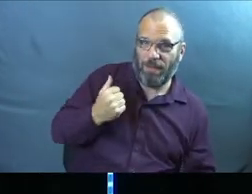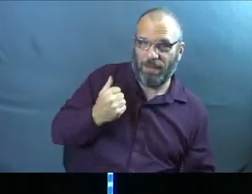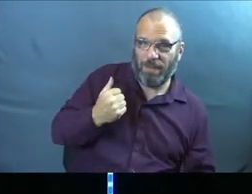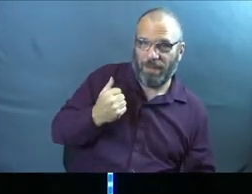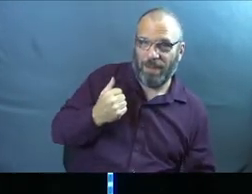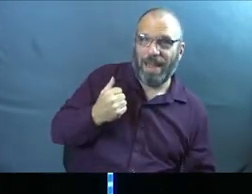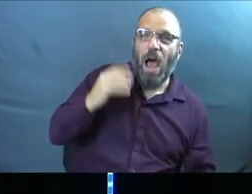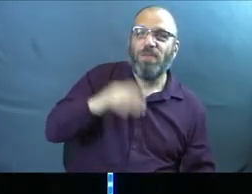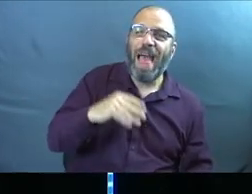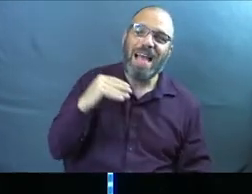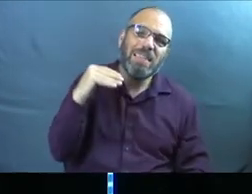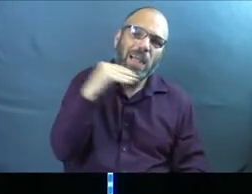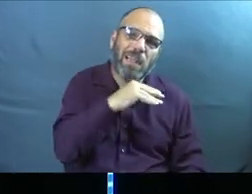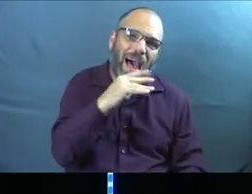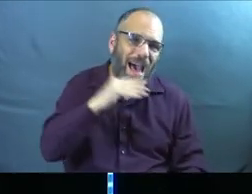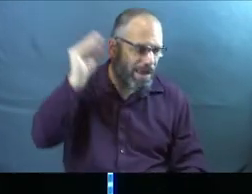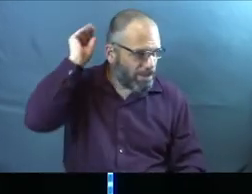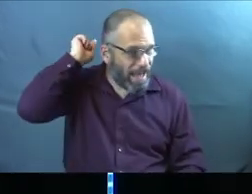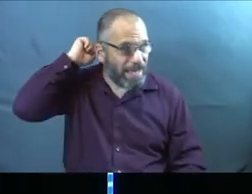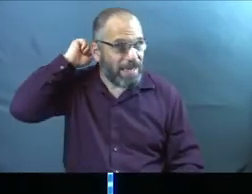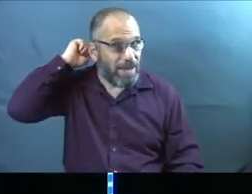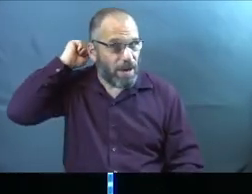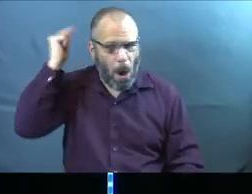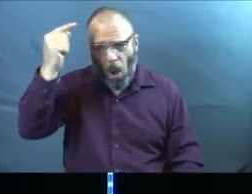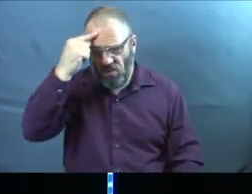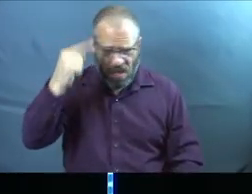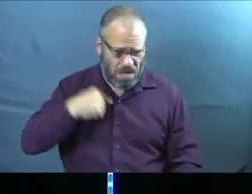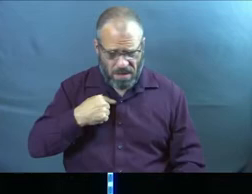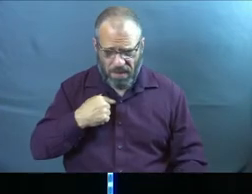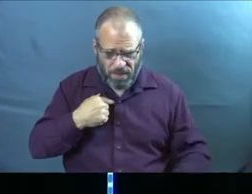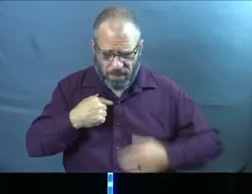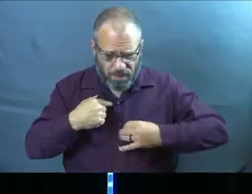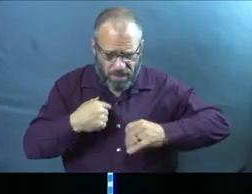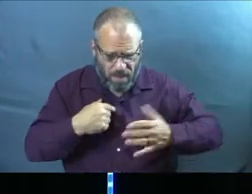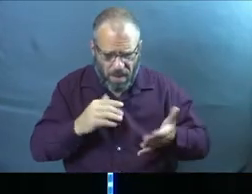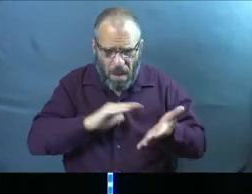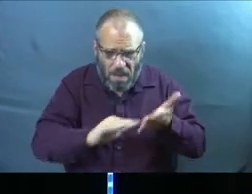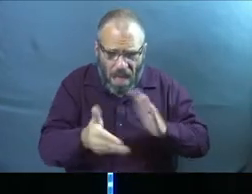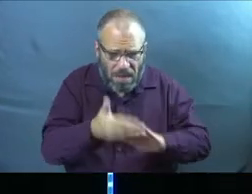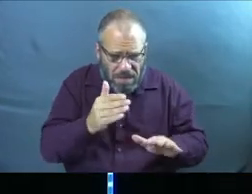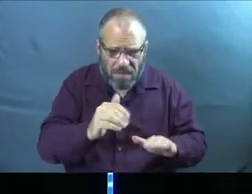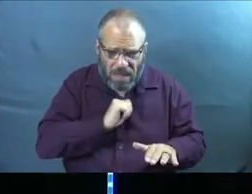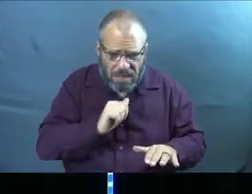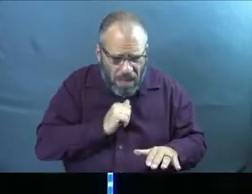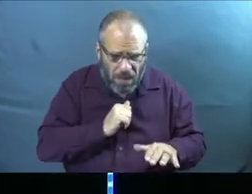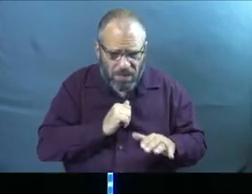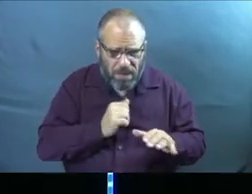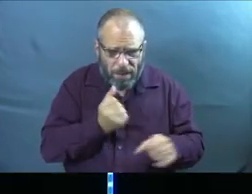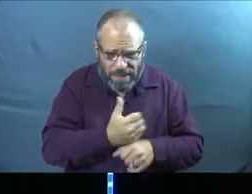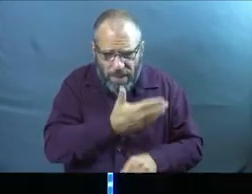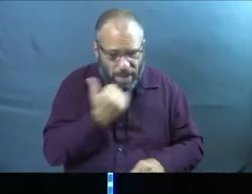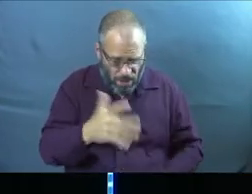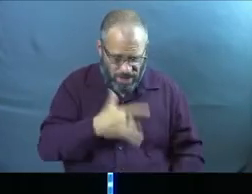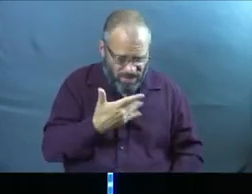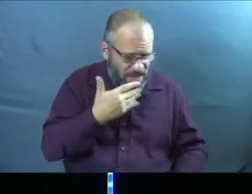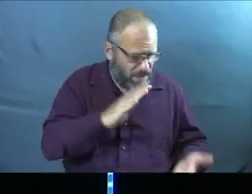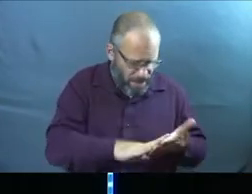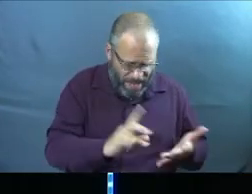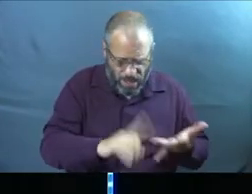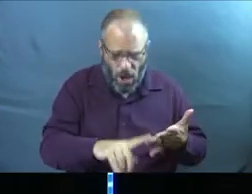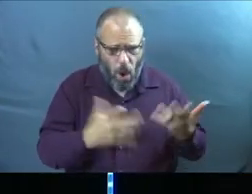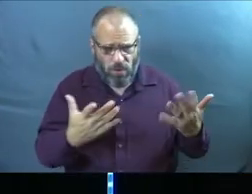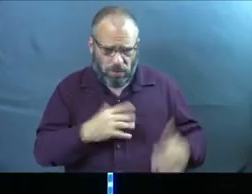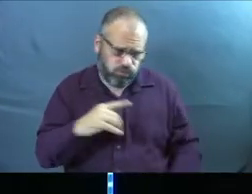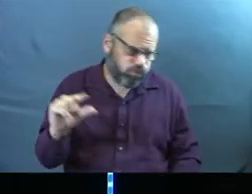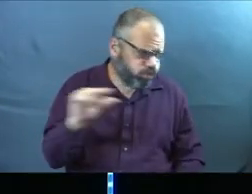a lie that's inside of us, is we think the penance makes us better and it doesn't. We think the feeling bad, we think the